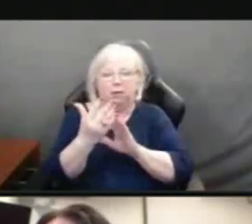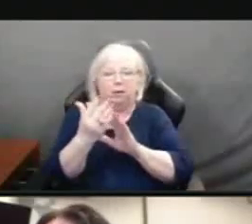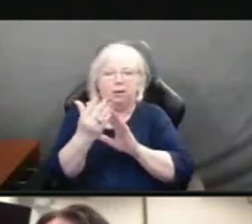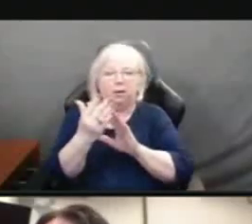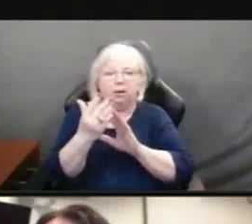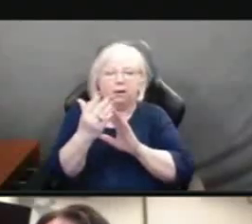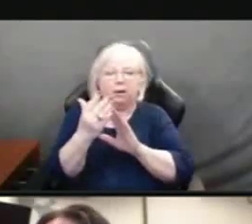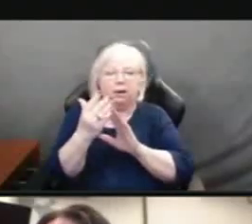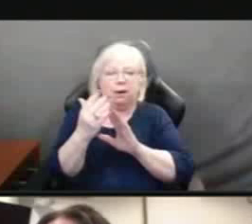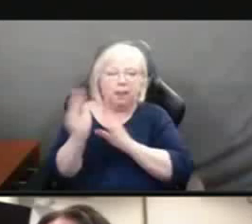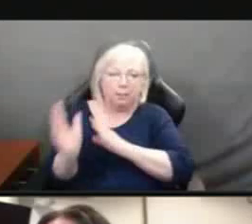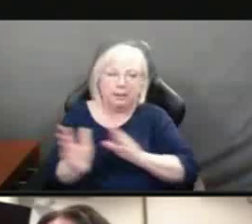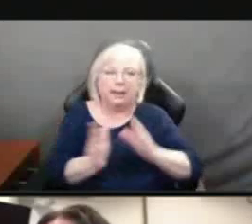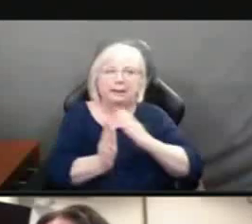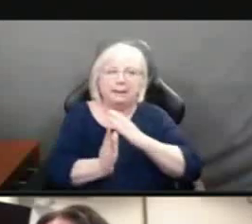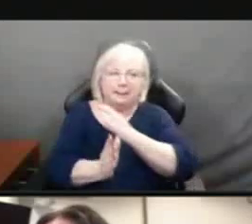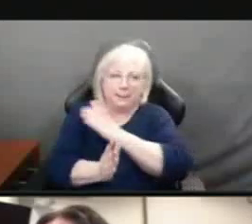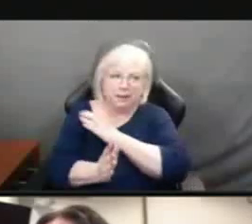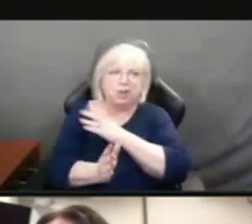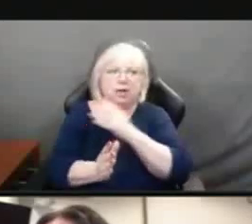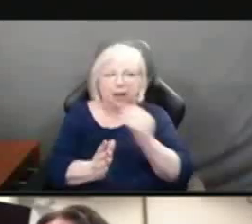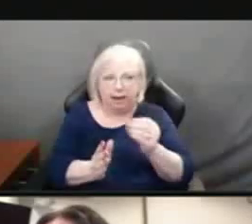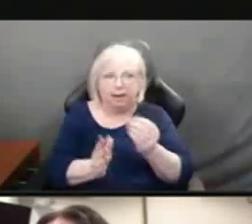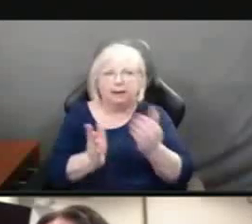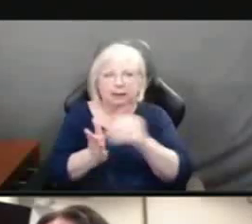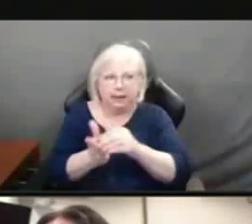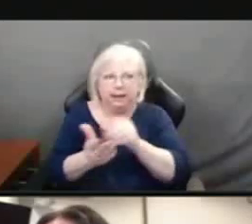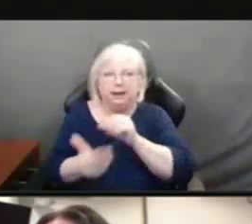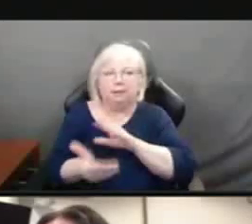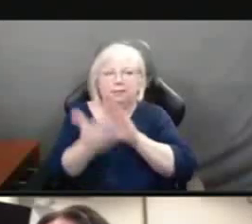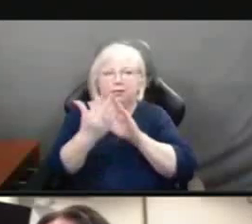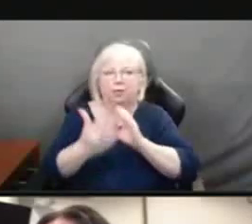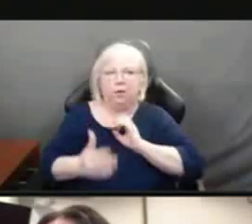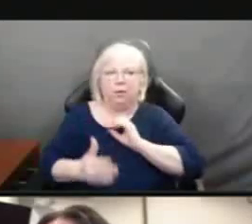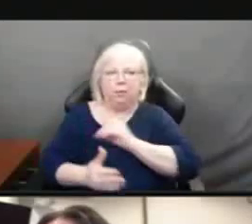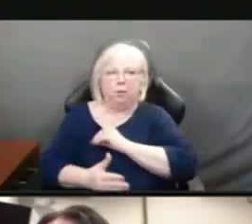before the planning commission and then come to the board for approval.